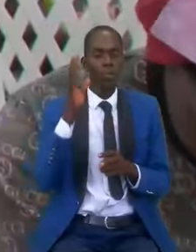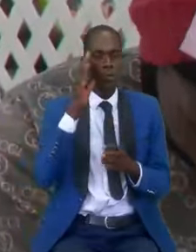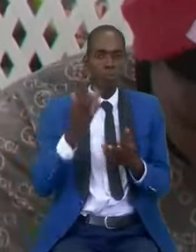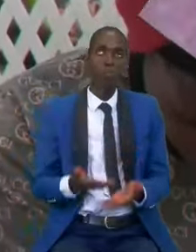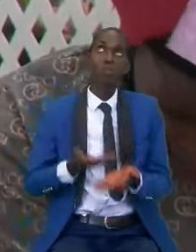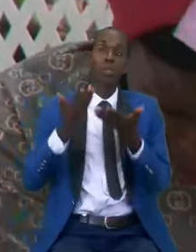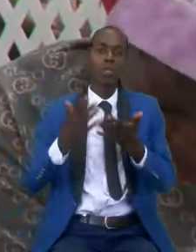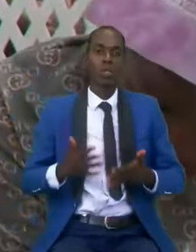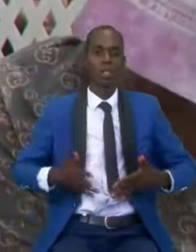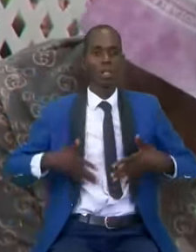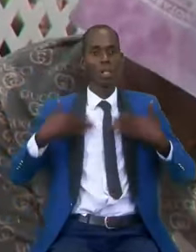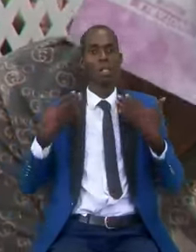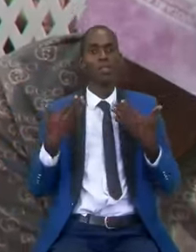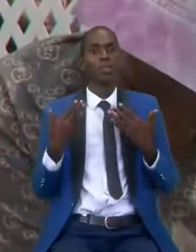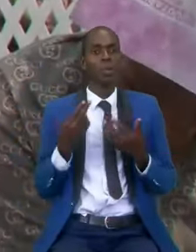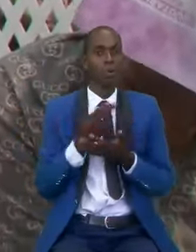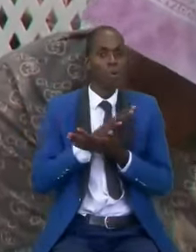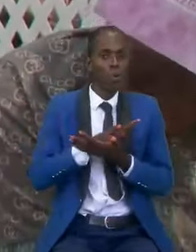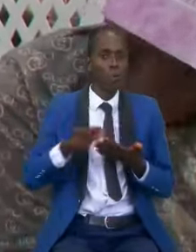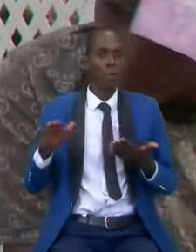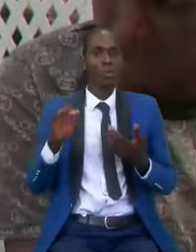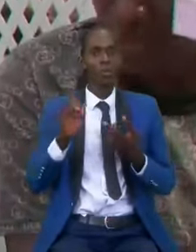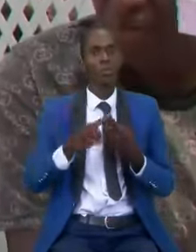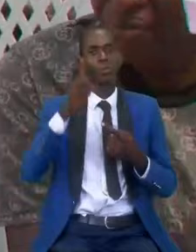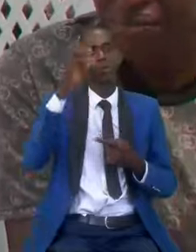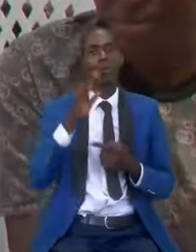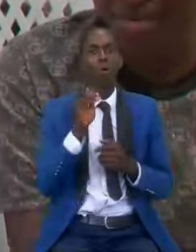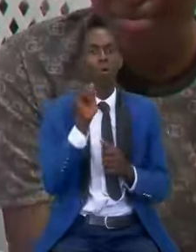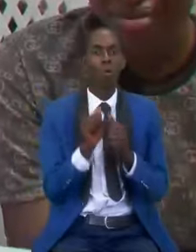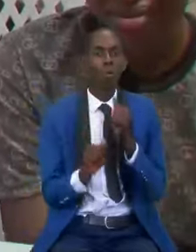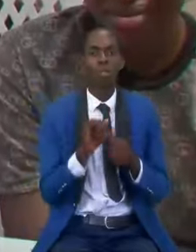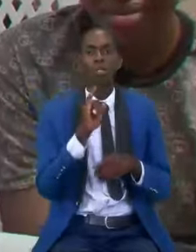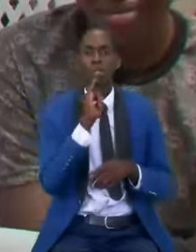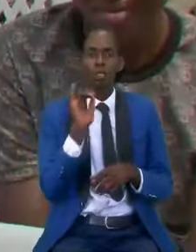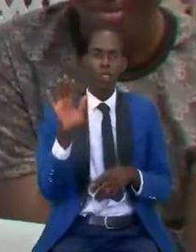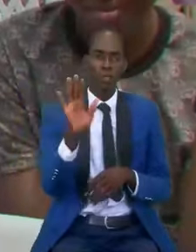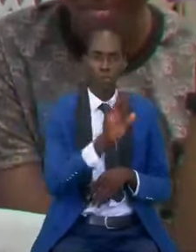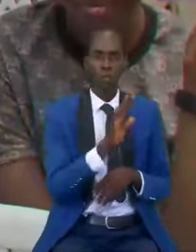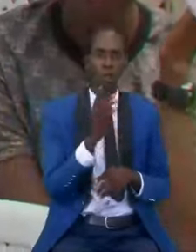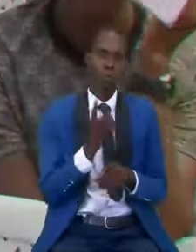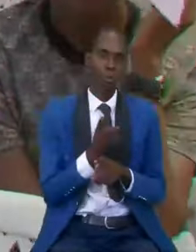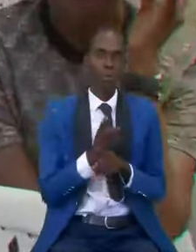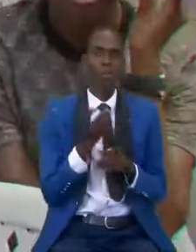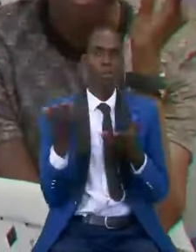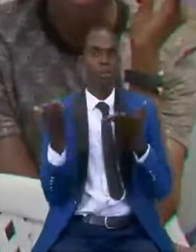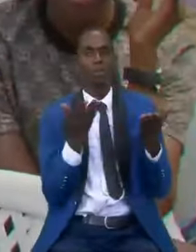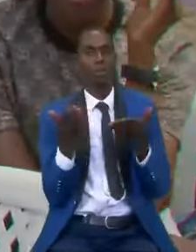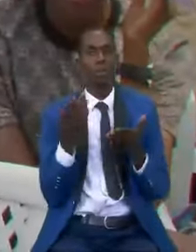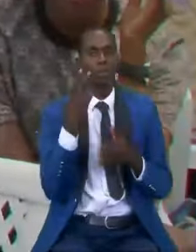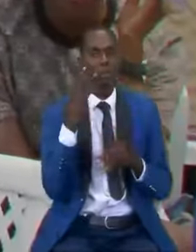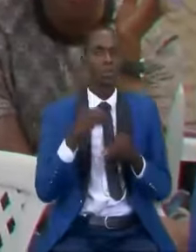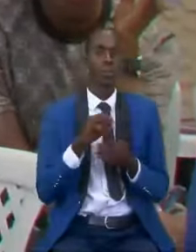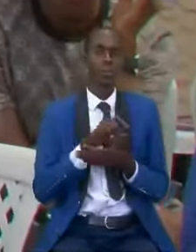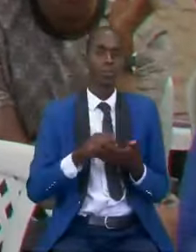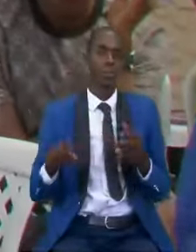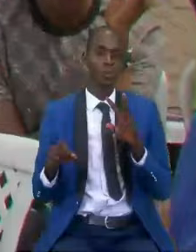God, which is your reasonable service. Look at verse 2. In verse 2, it says, and be not